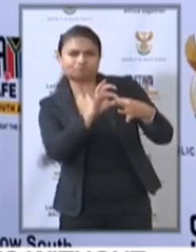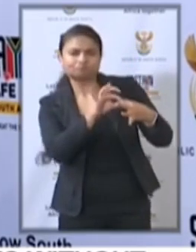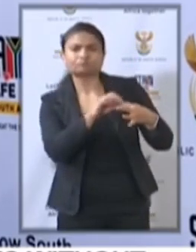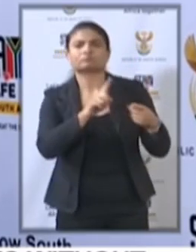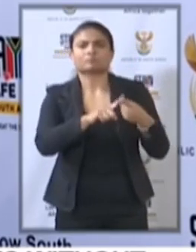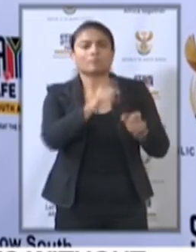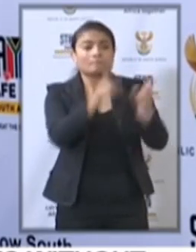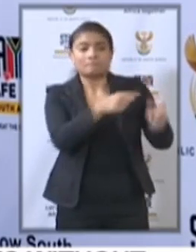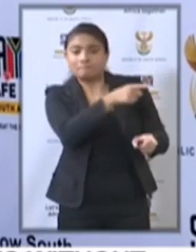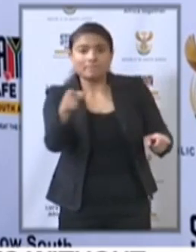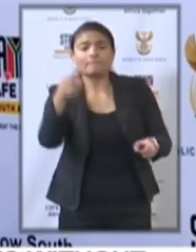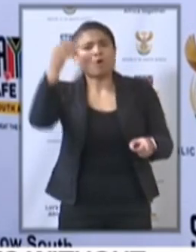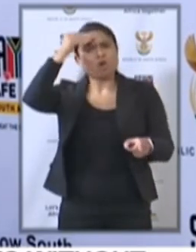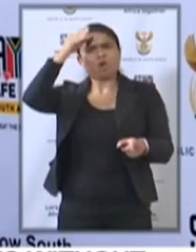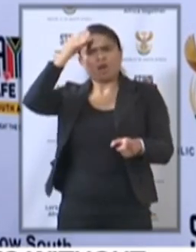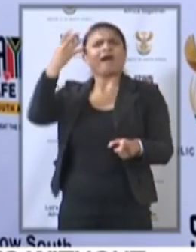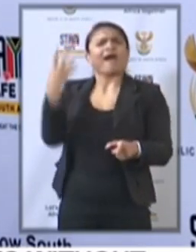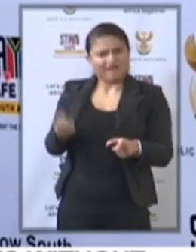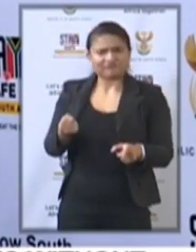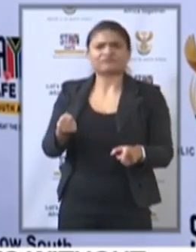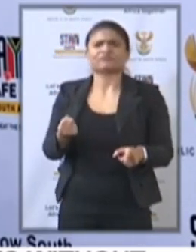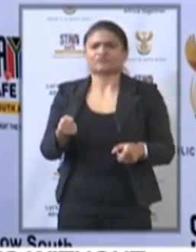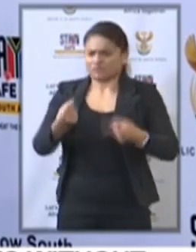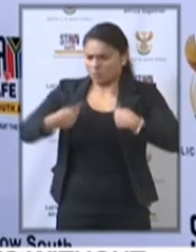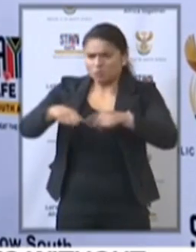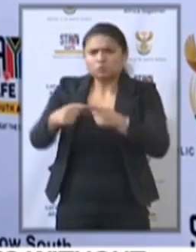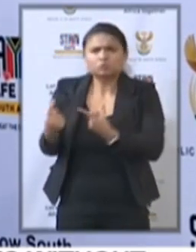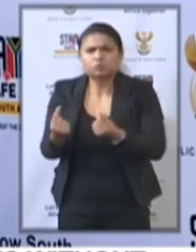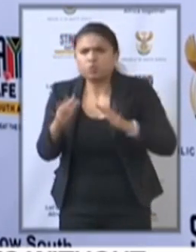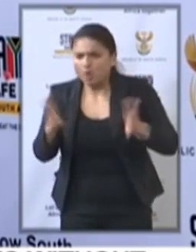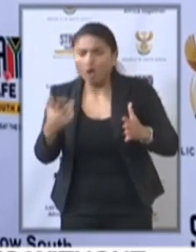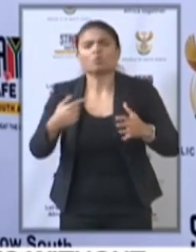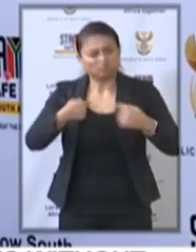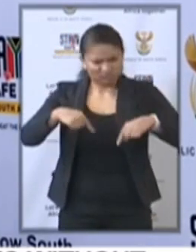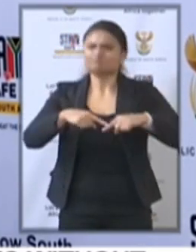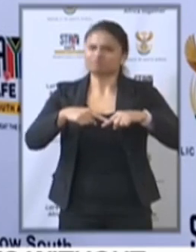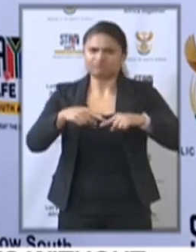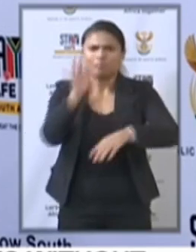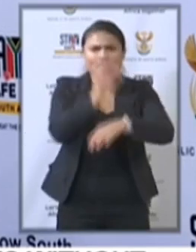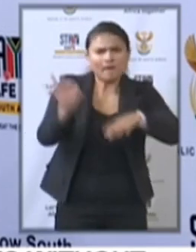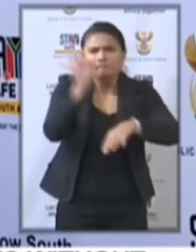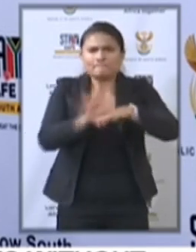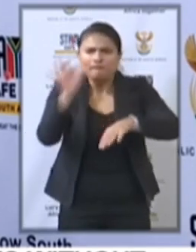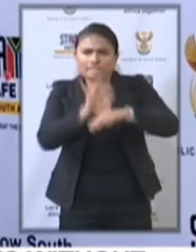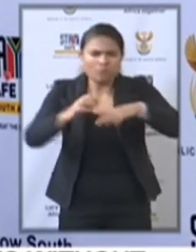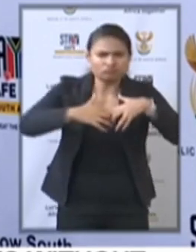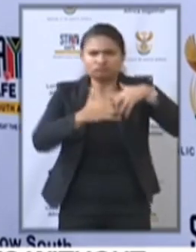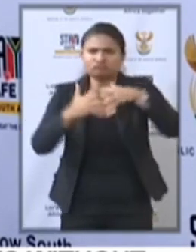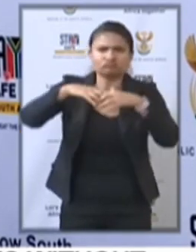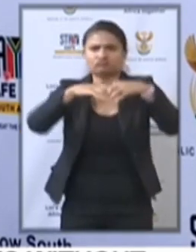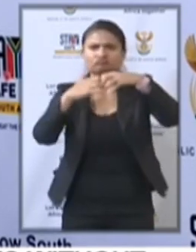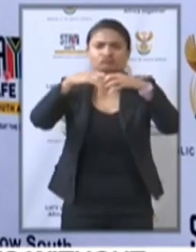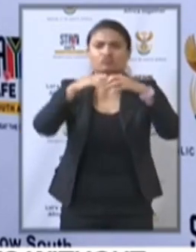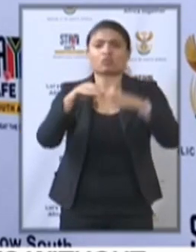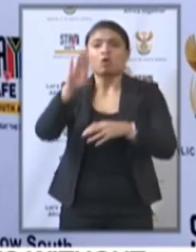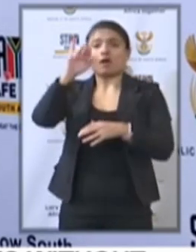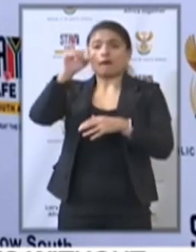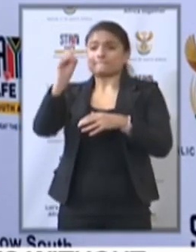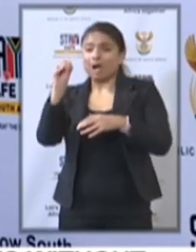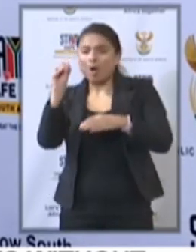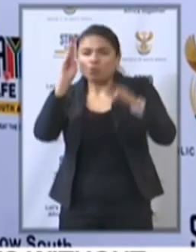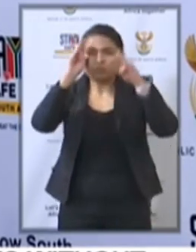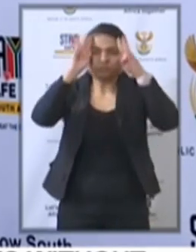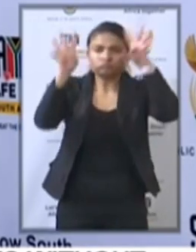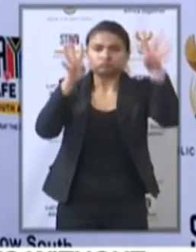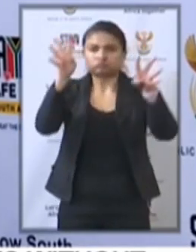extent that we are planning the establishment of an indigenous knowledge-based bio-innovation